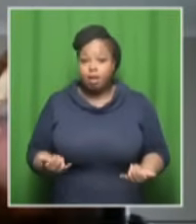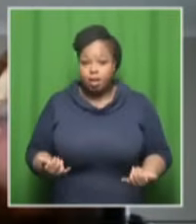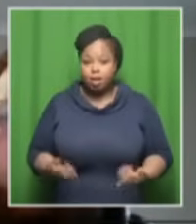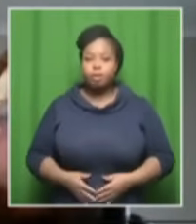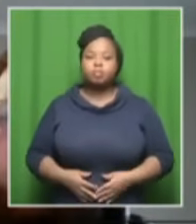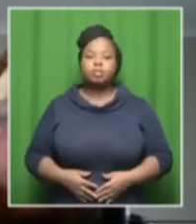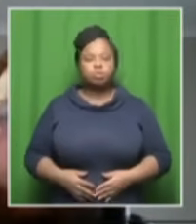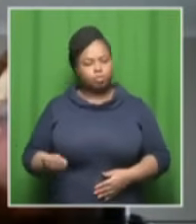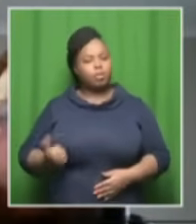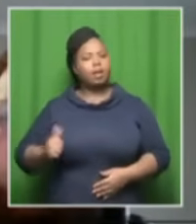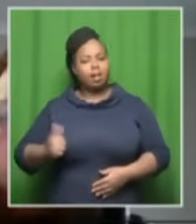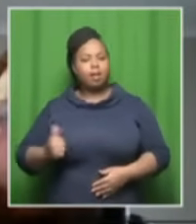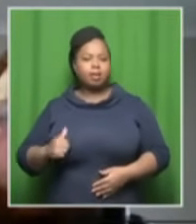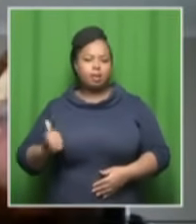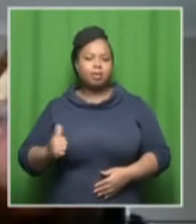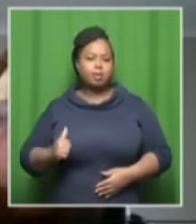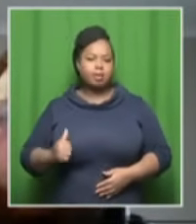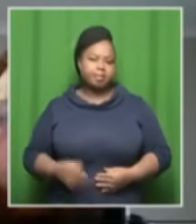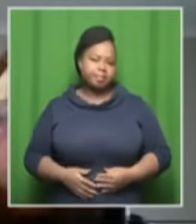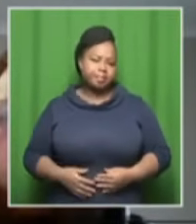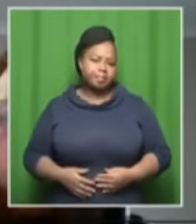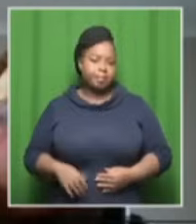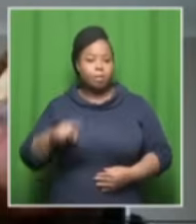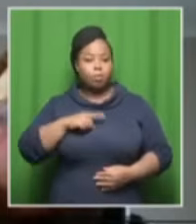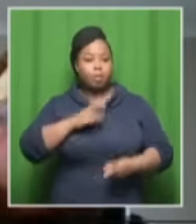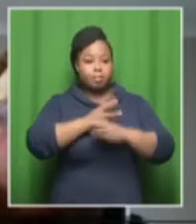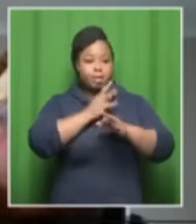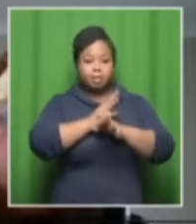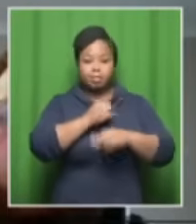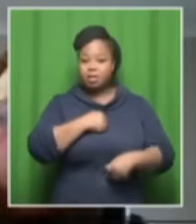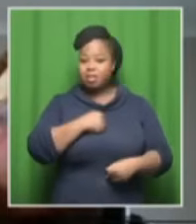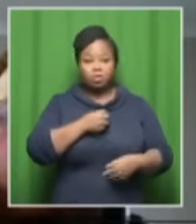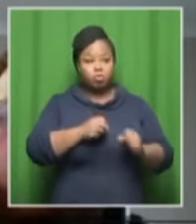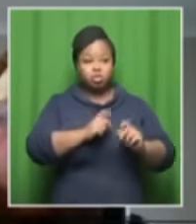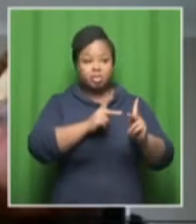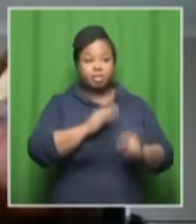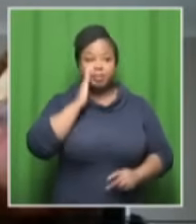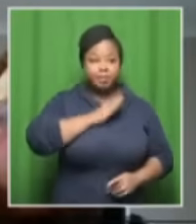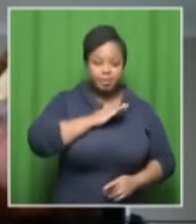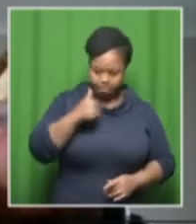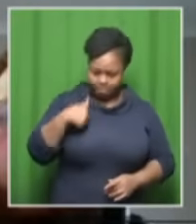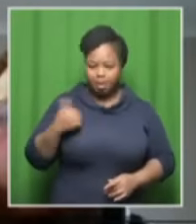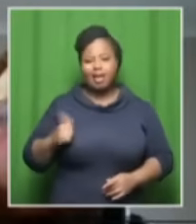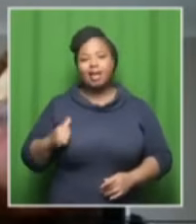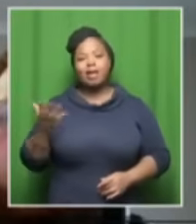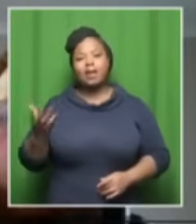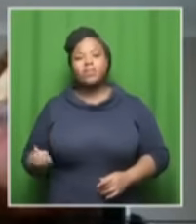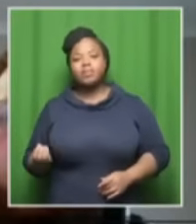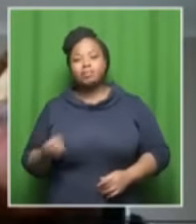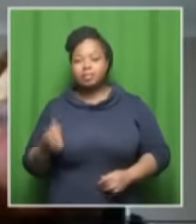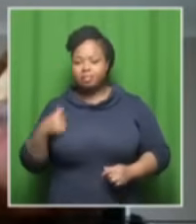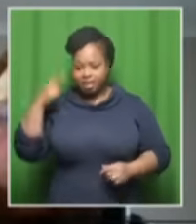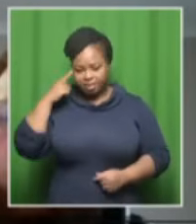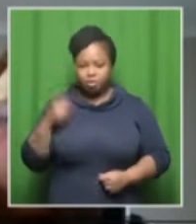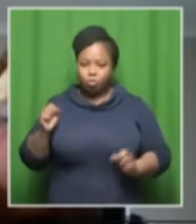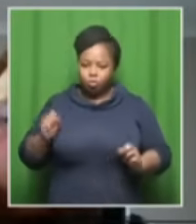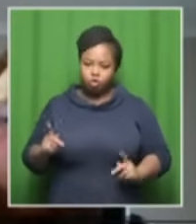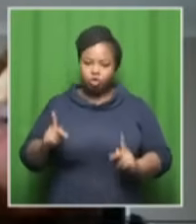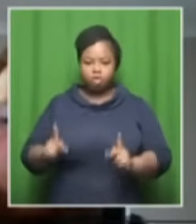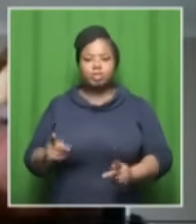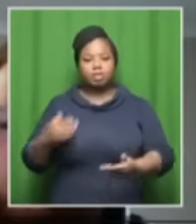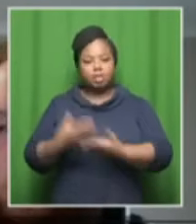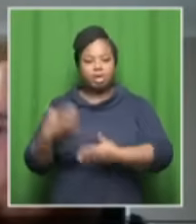being very privileged, because my parents didn't have the opportunity that I have, and I feel like I'm going to take that opportunity